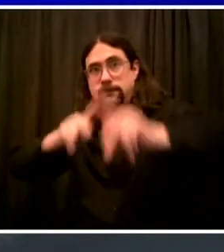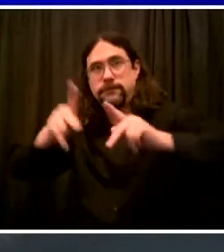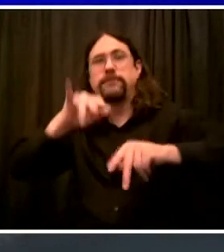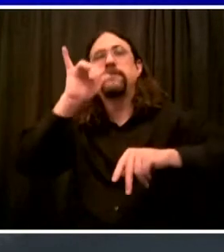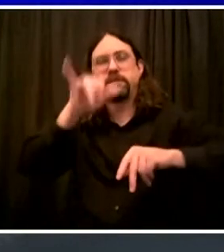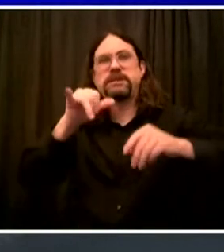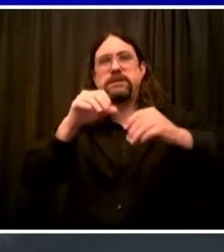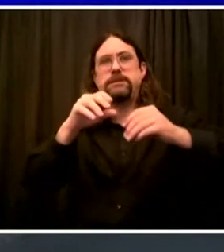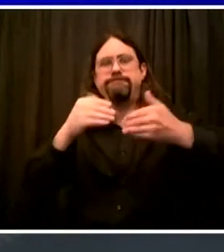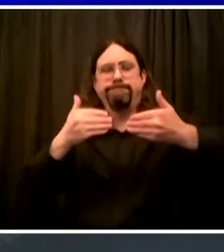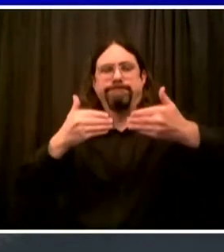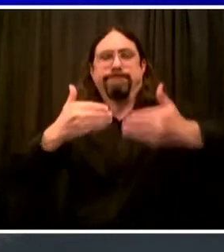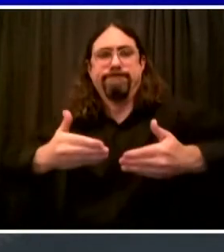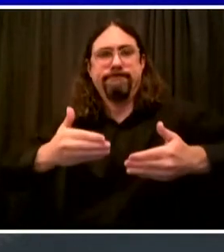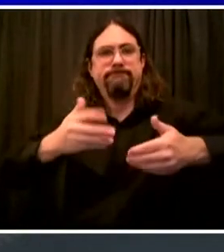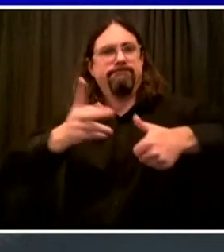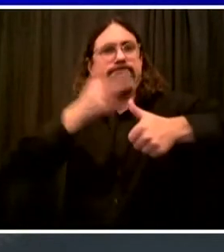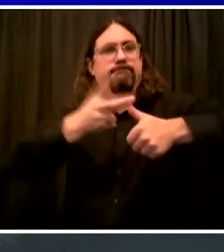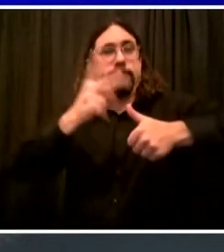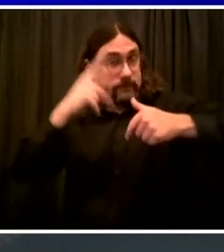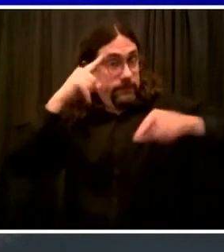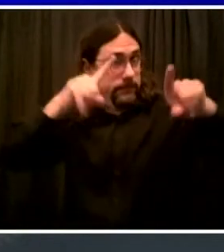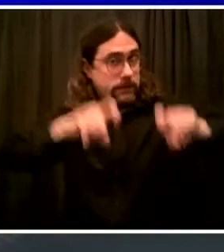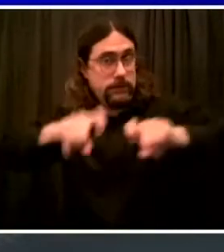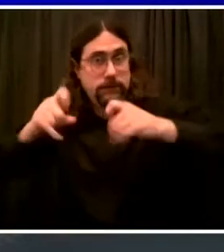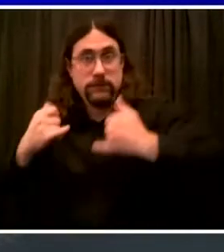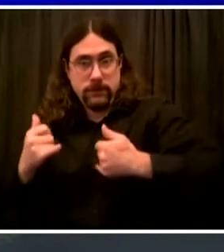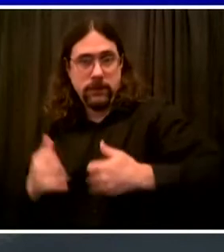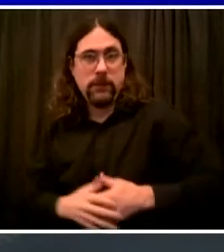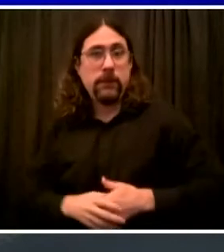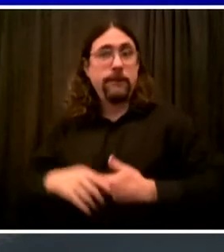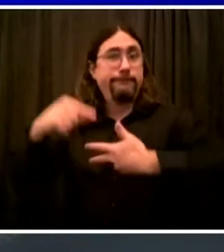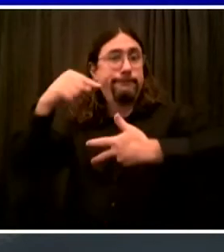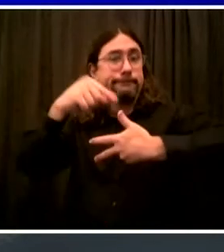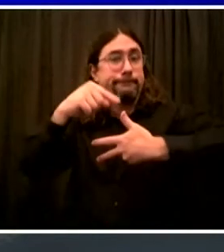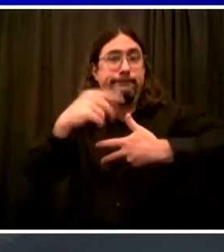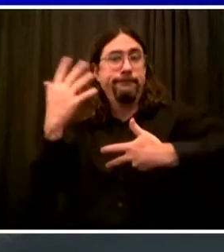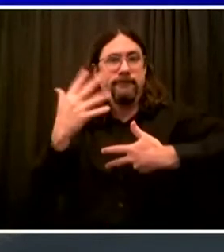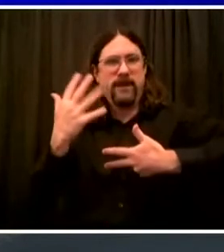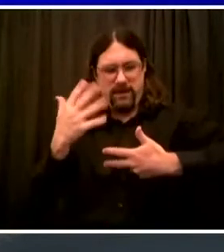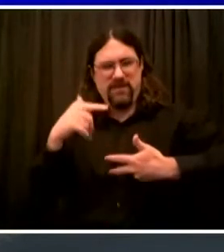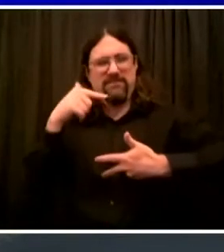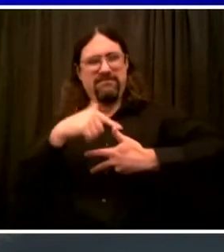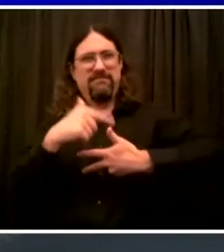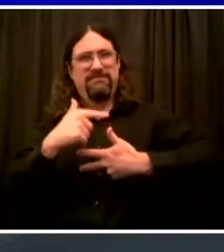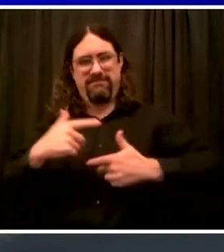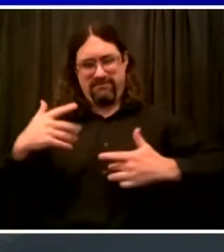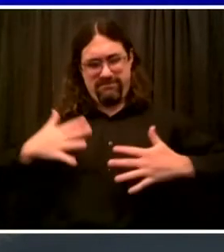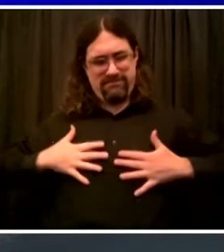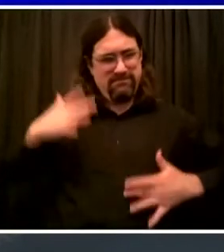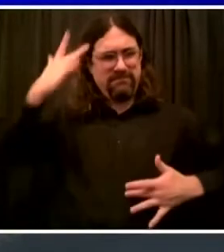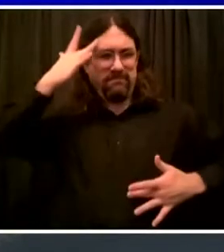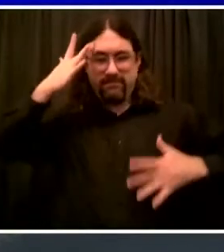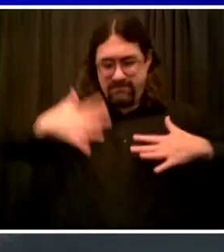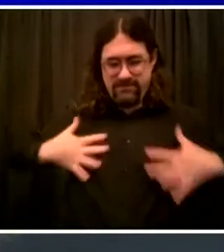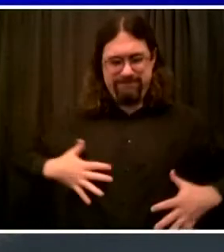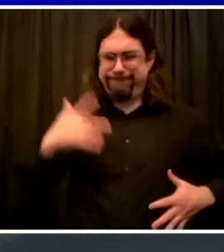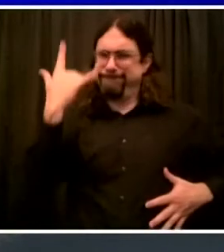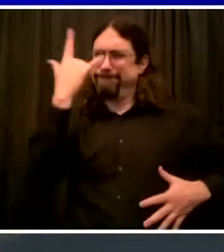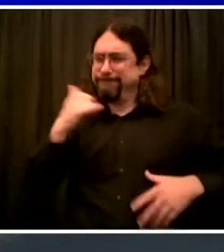fever, shortness of breath, loss of taste or smell, and again, those symptoms,